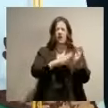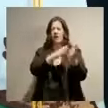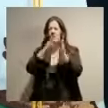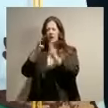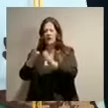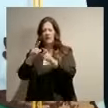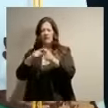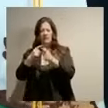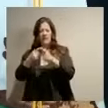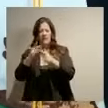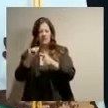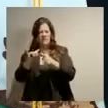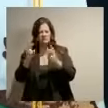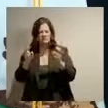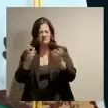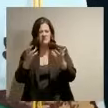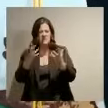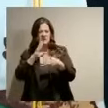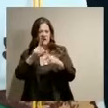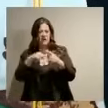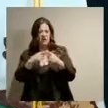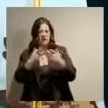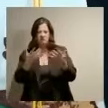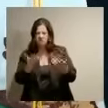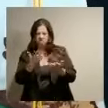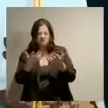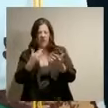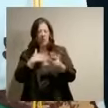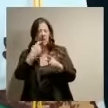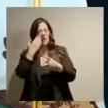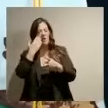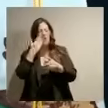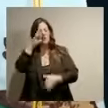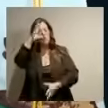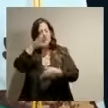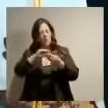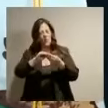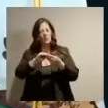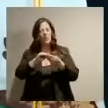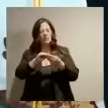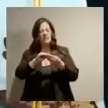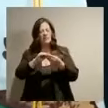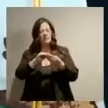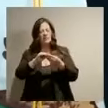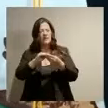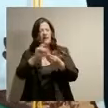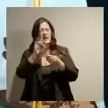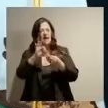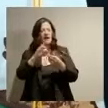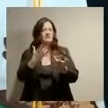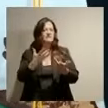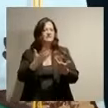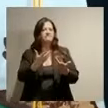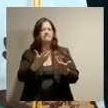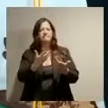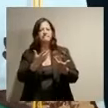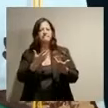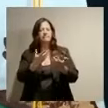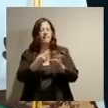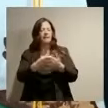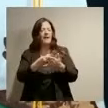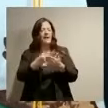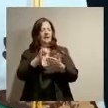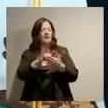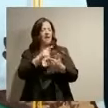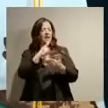additions in this revision. But I just want the total numbers of all the reductions, revenue, delays, et cetera. And I don't